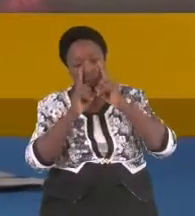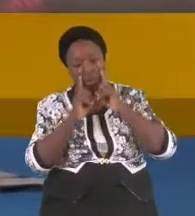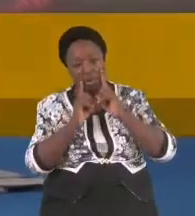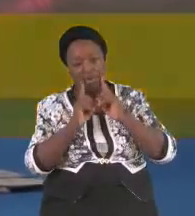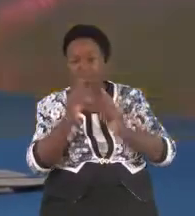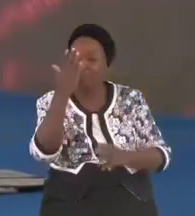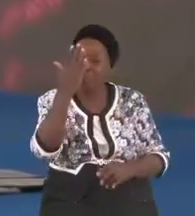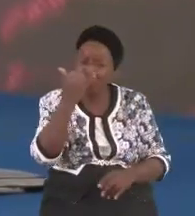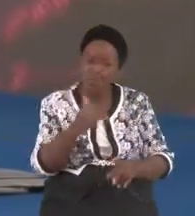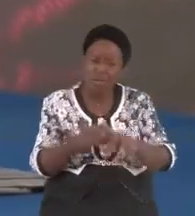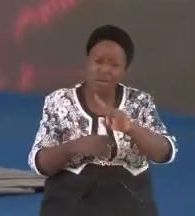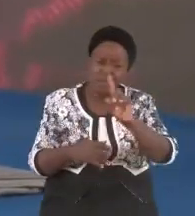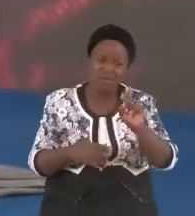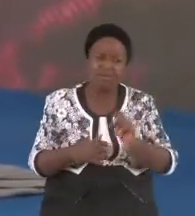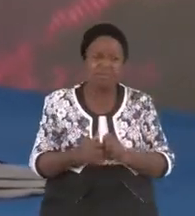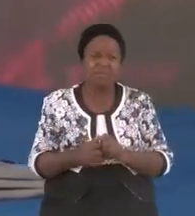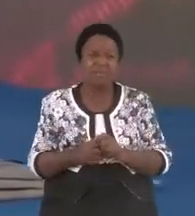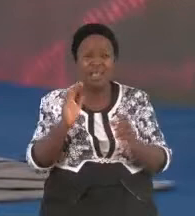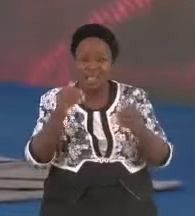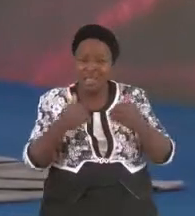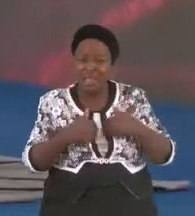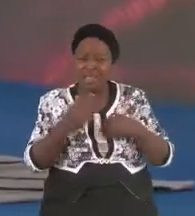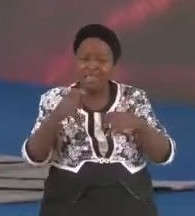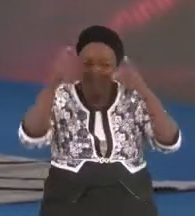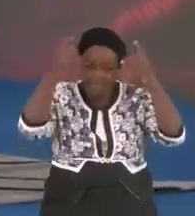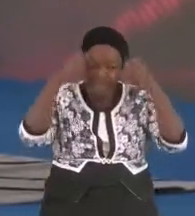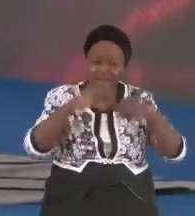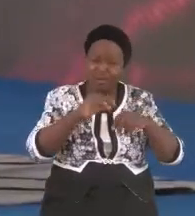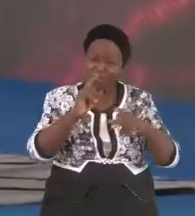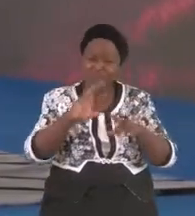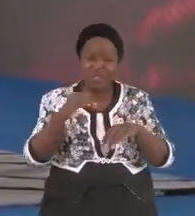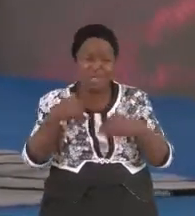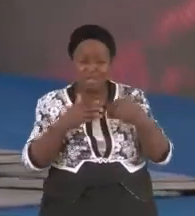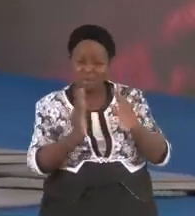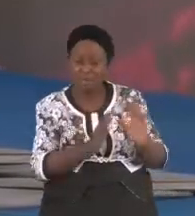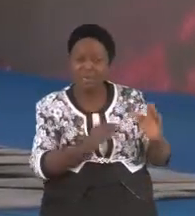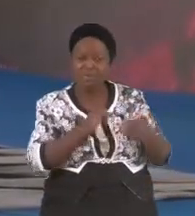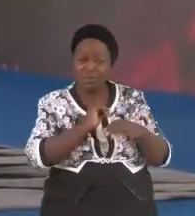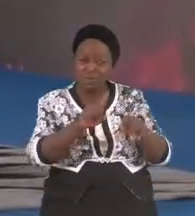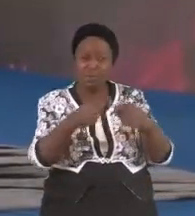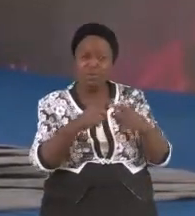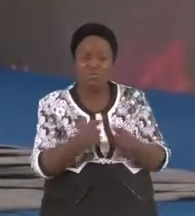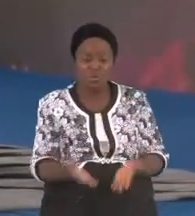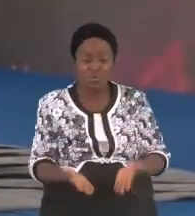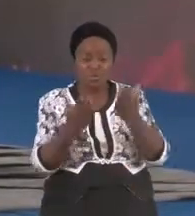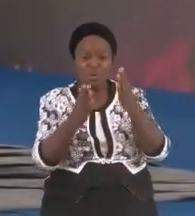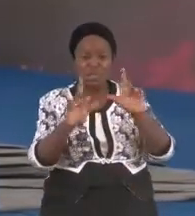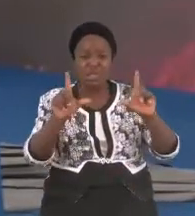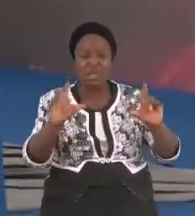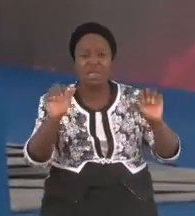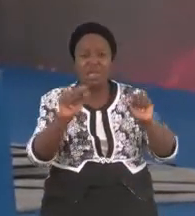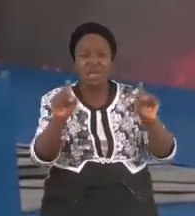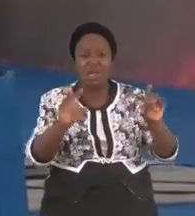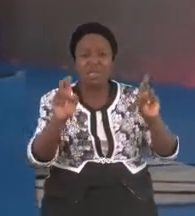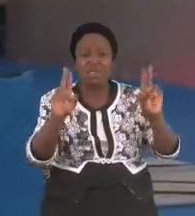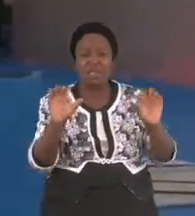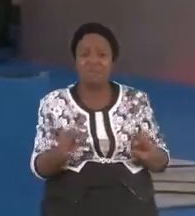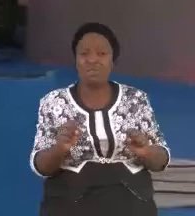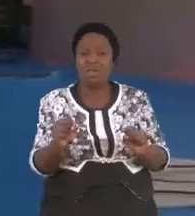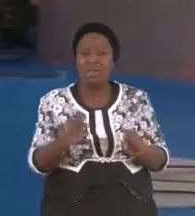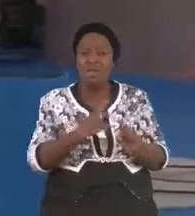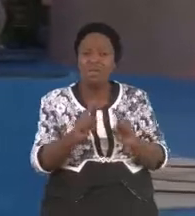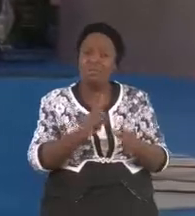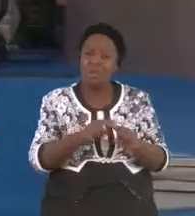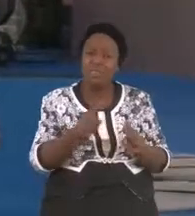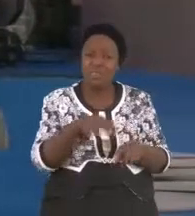the power. He was going to raise Lazarus. He knew that Lazarus will rise again, but he is the